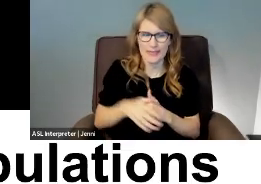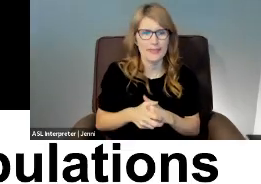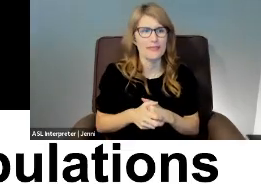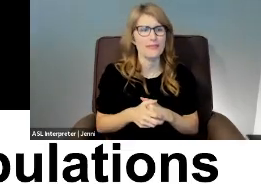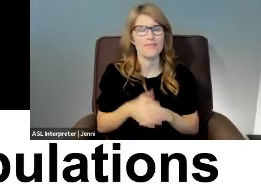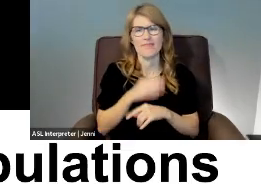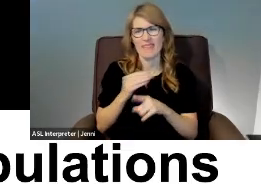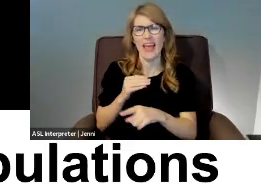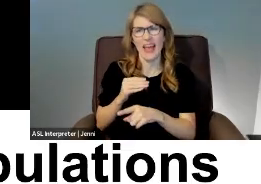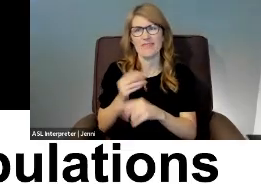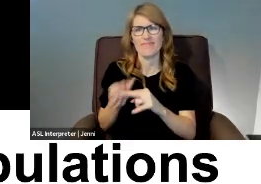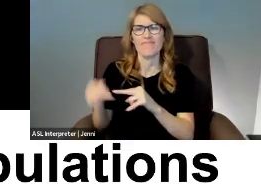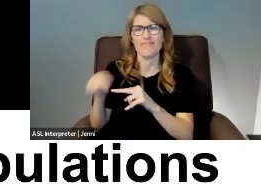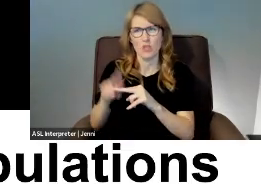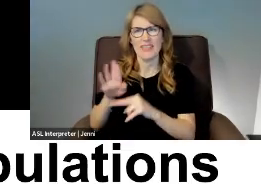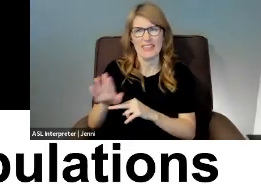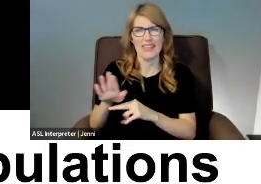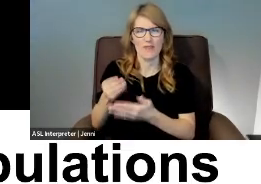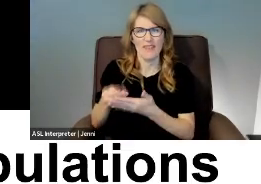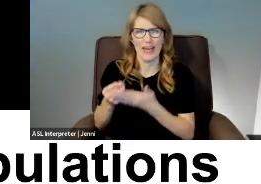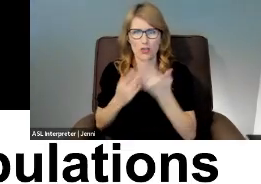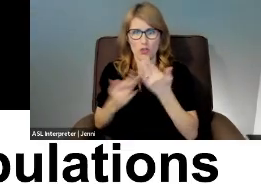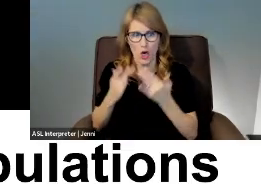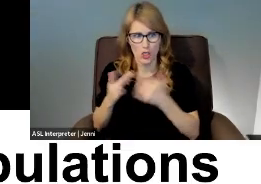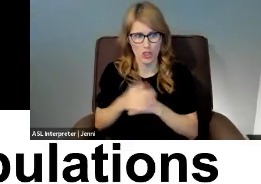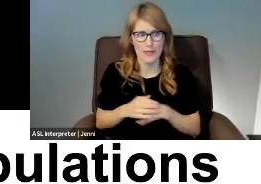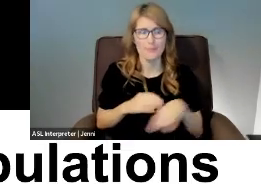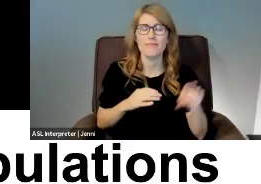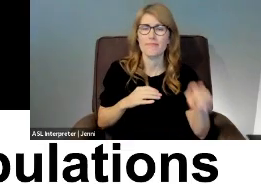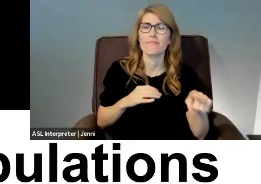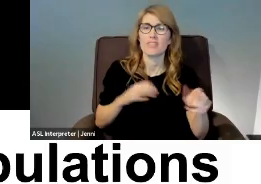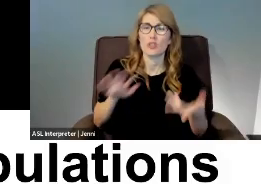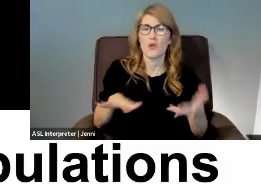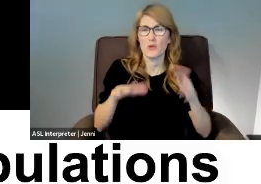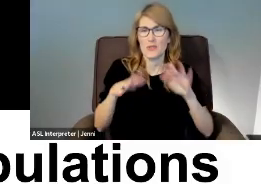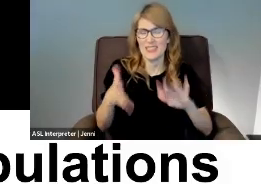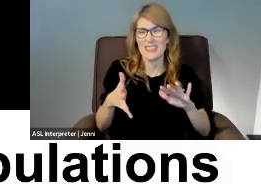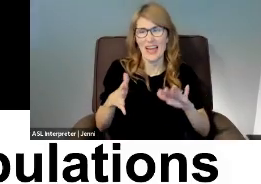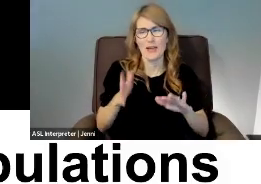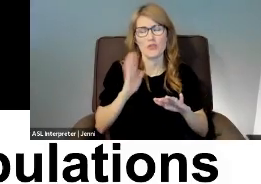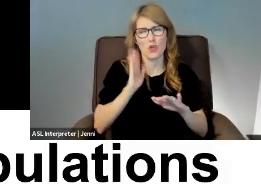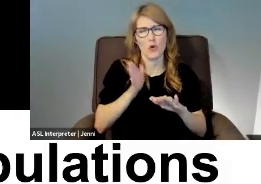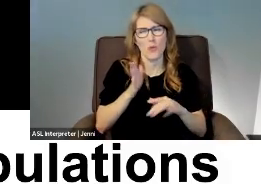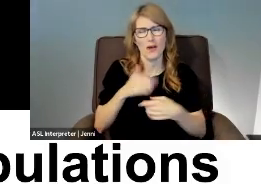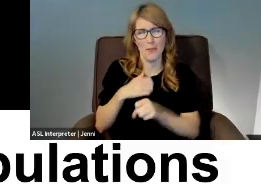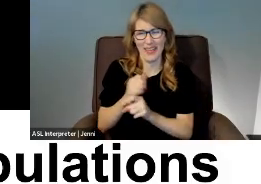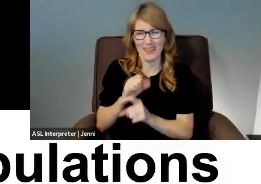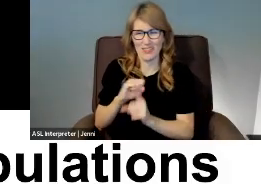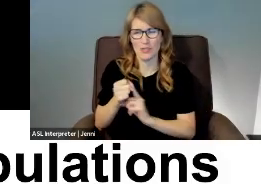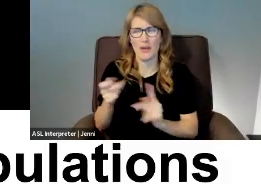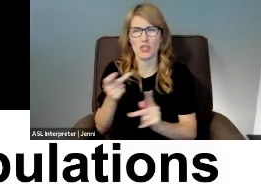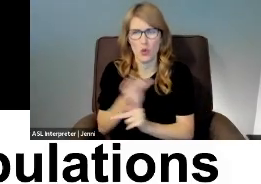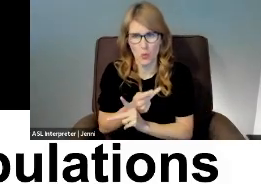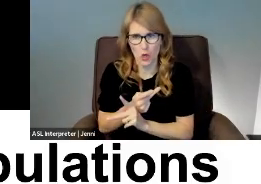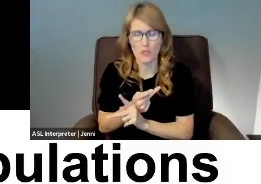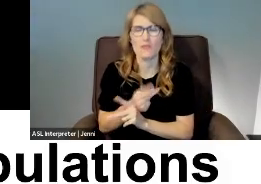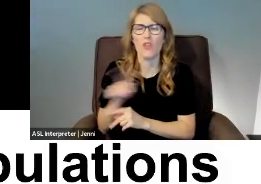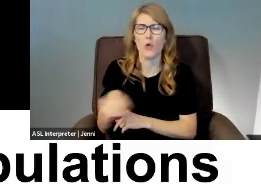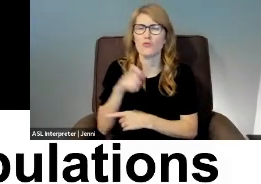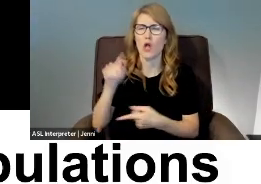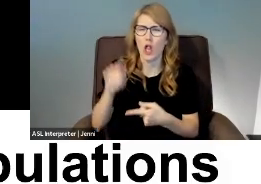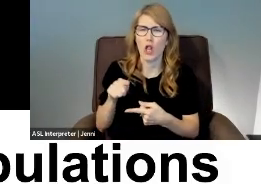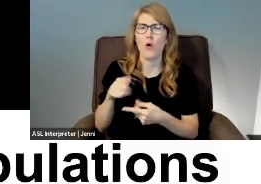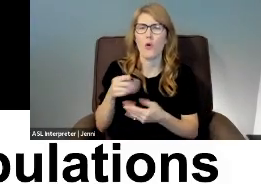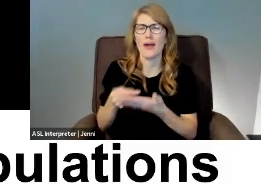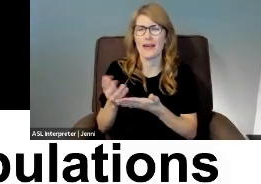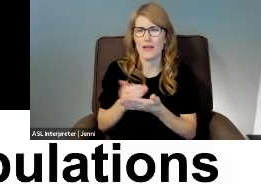hardship. Disasters worsen the financial burdens already faced by many low-income people with disabilities, hindering them from long-term